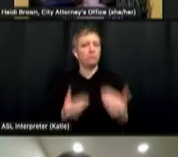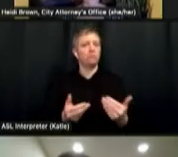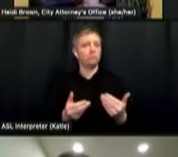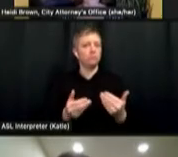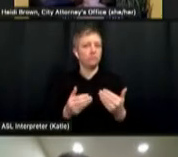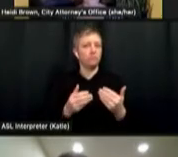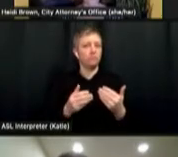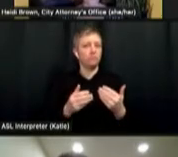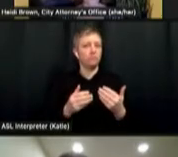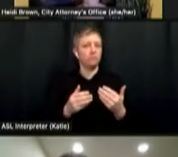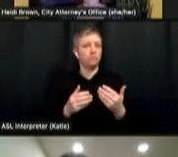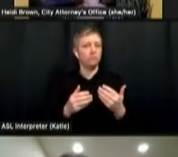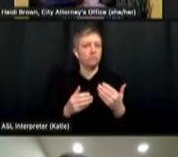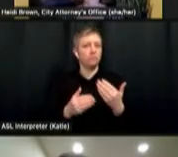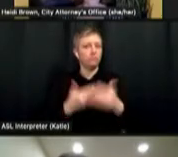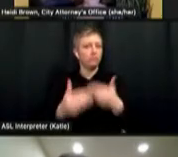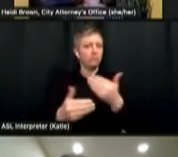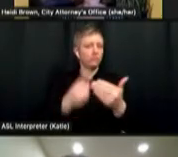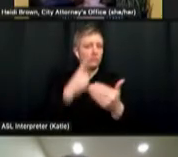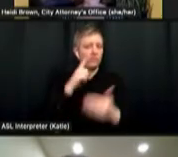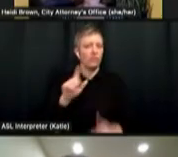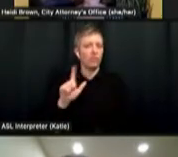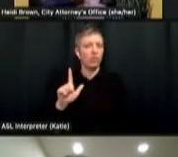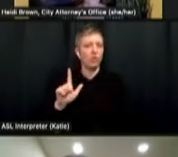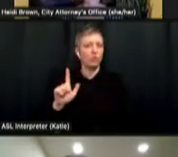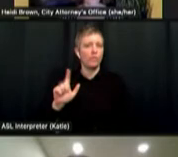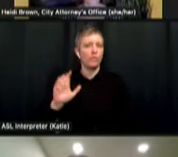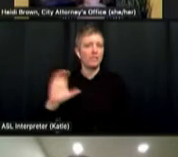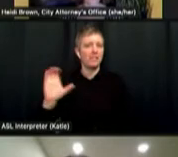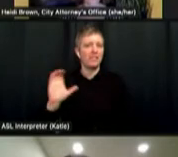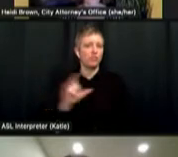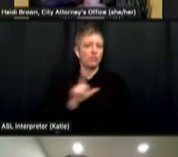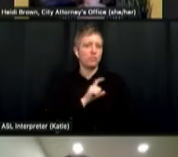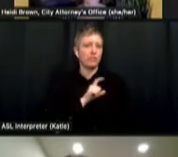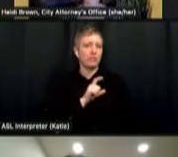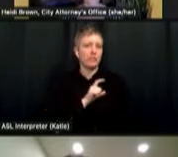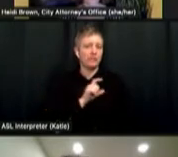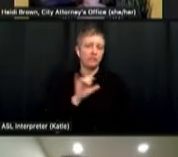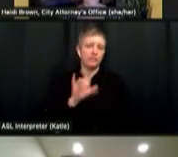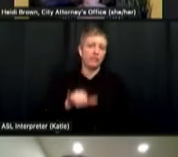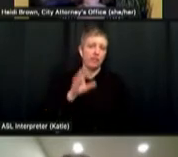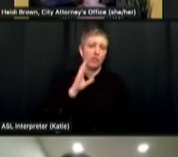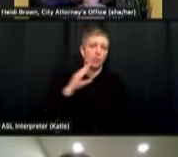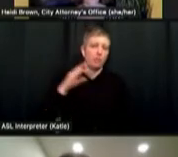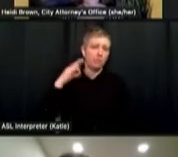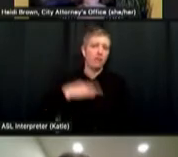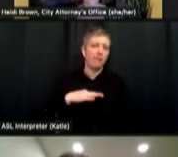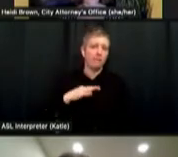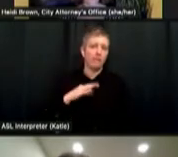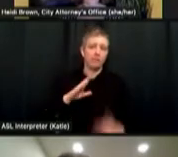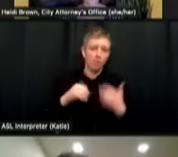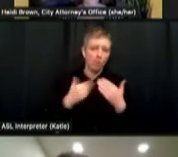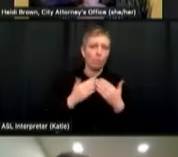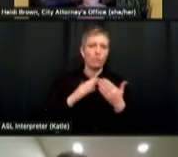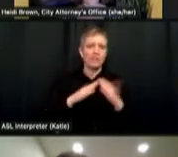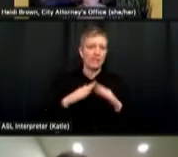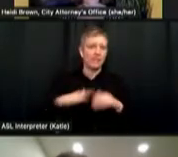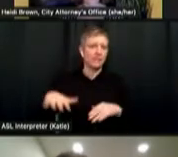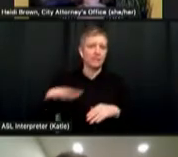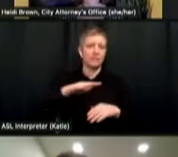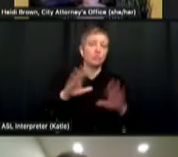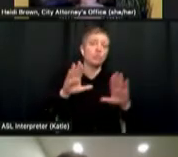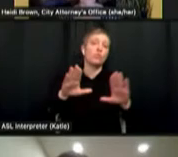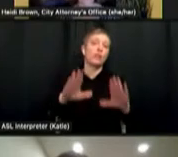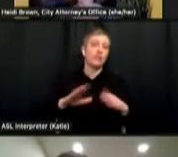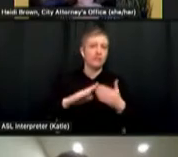century policing that would benefit our whole city, this great city of Portland.